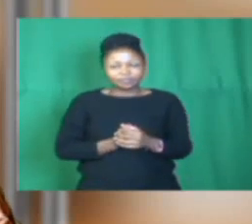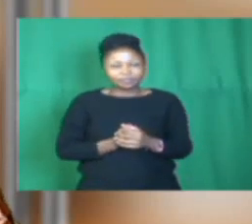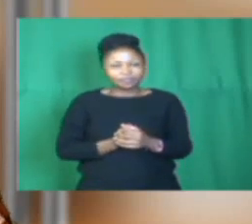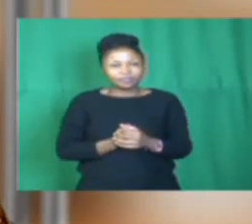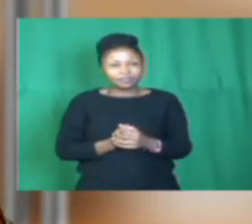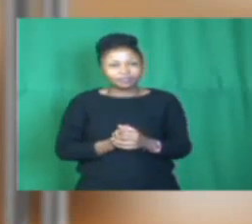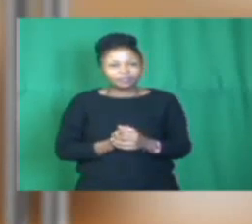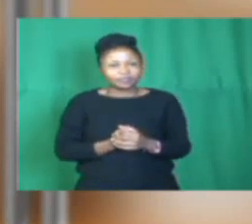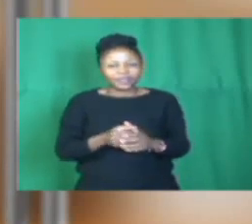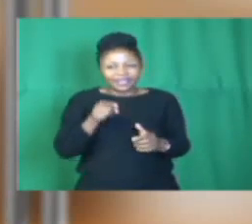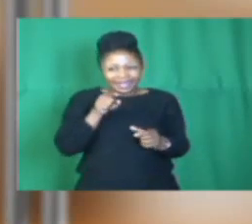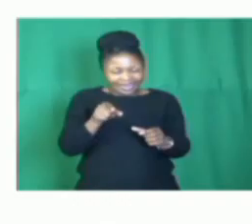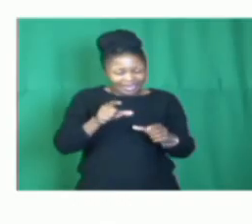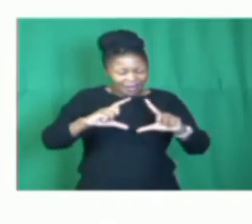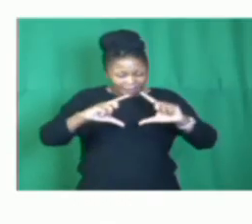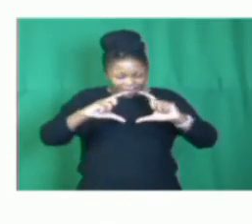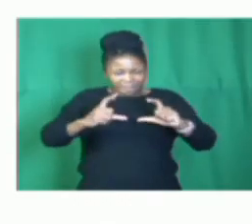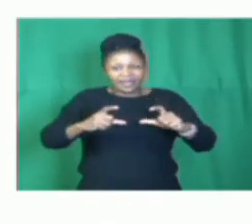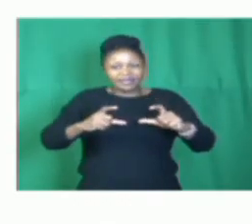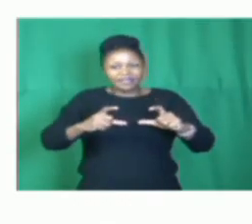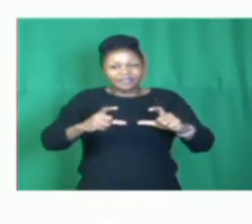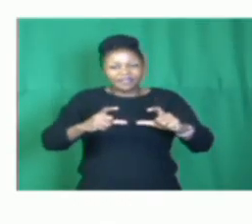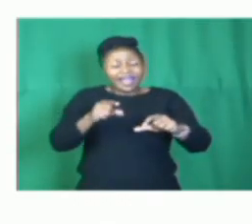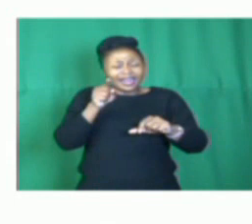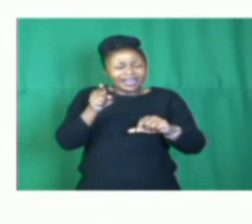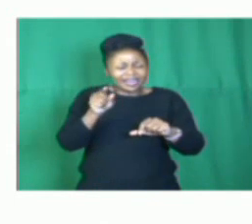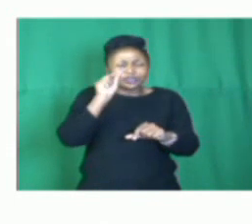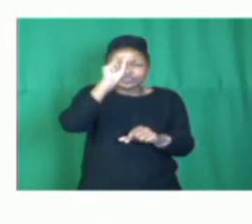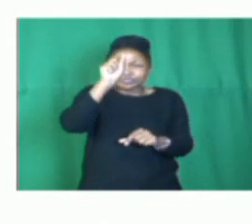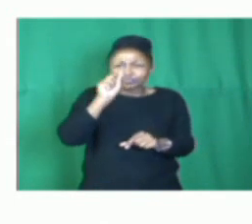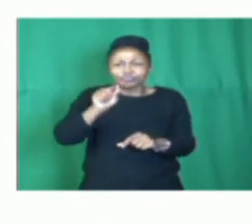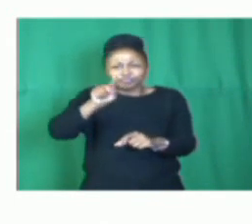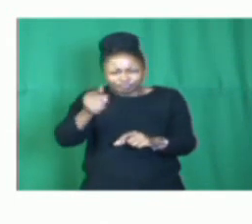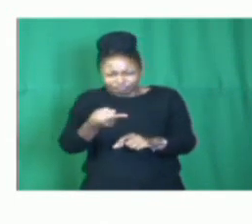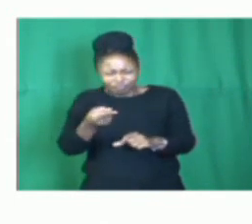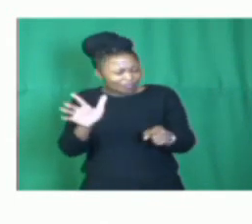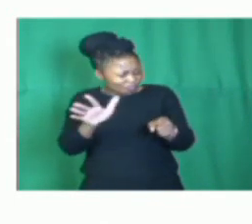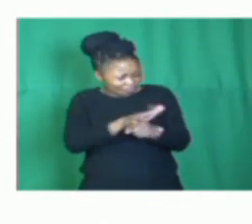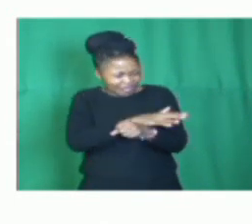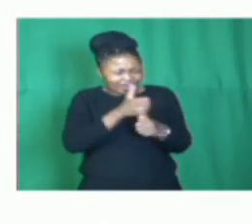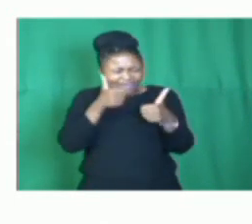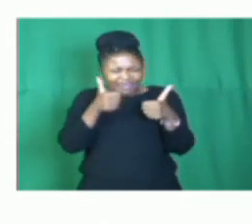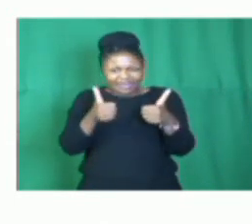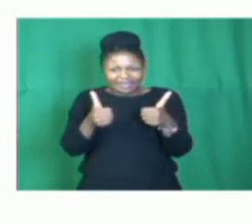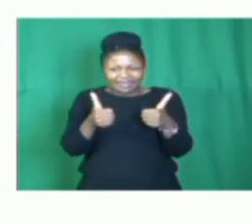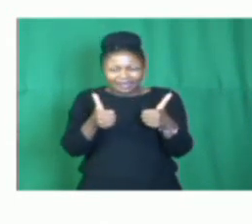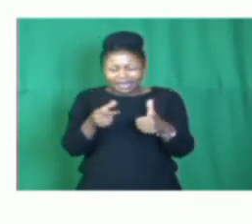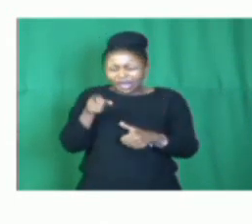this is a paragraph that has been punctuated what? Accurately. Born and bred in